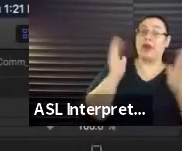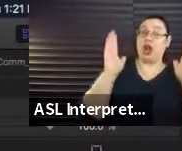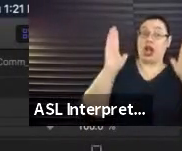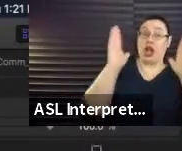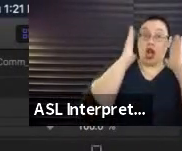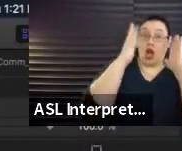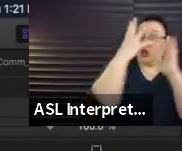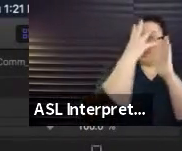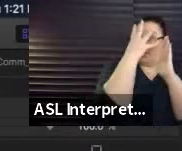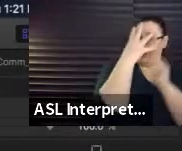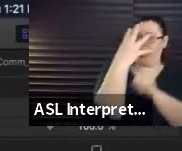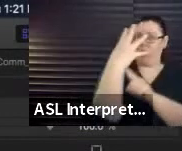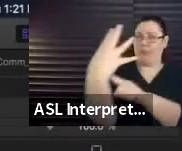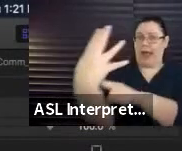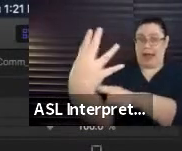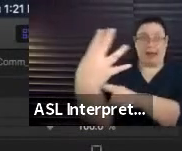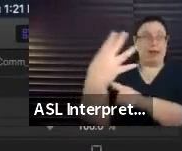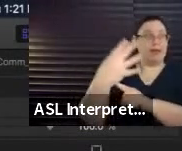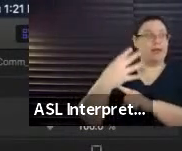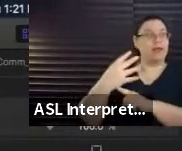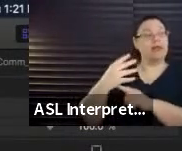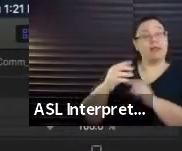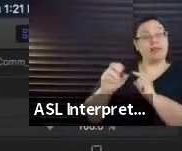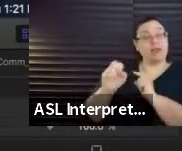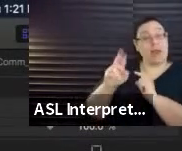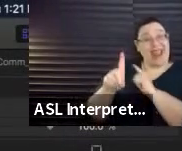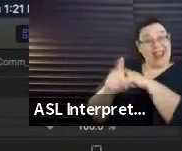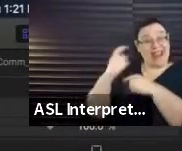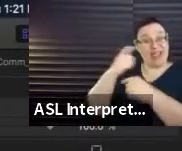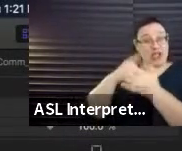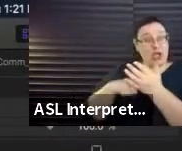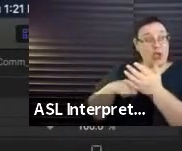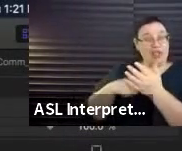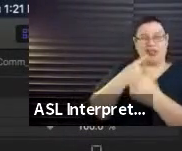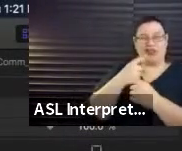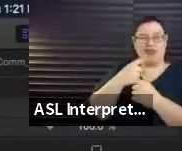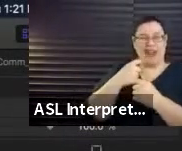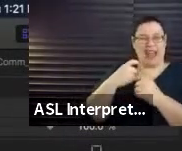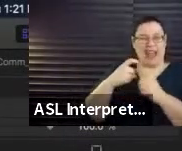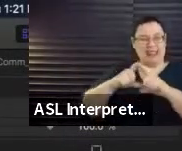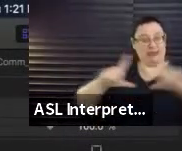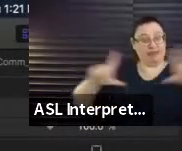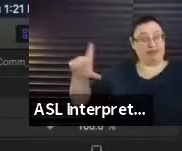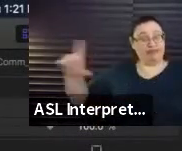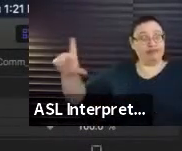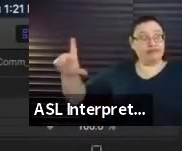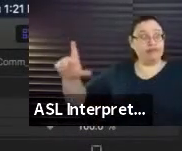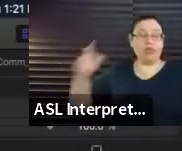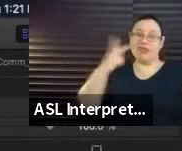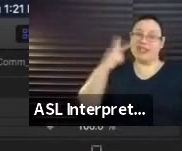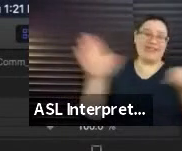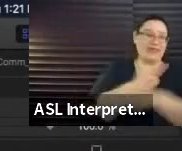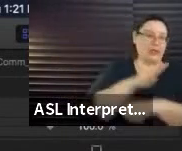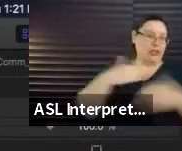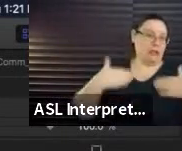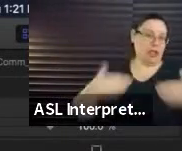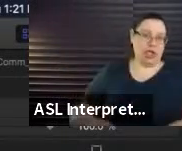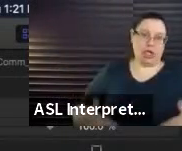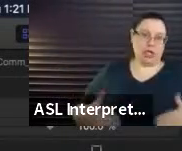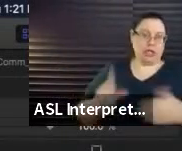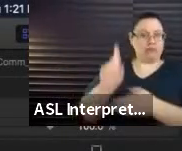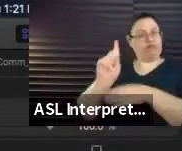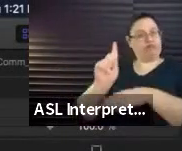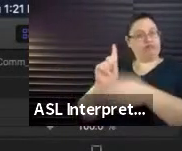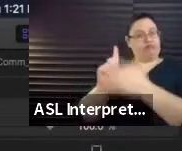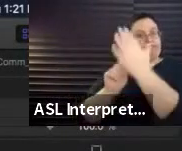zoom out. So I'm gonna pull my end position all the way out so we can get my full body shot in the